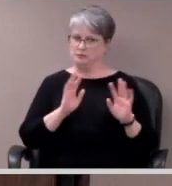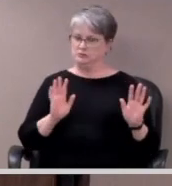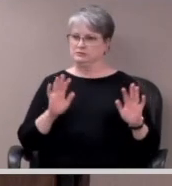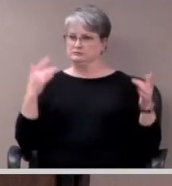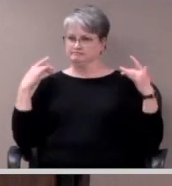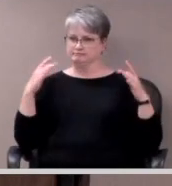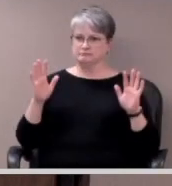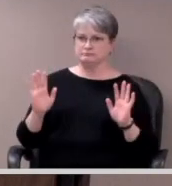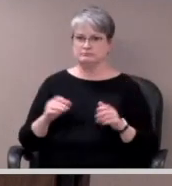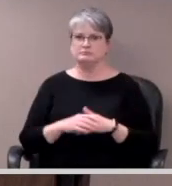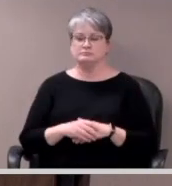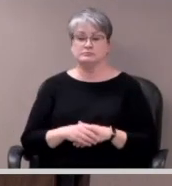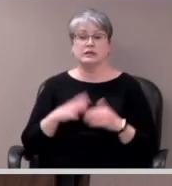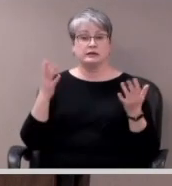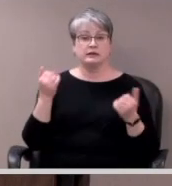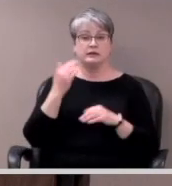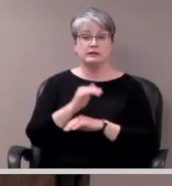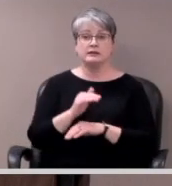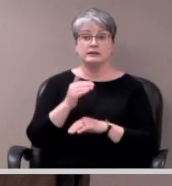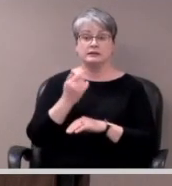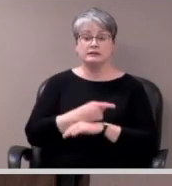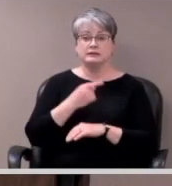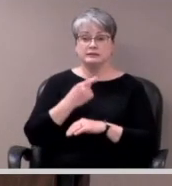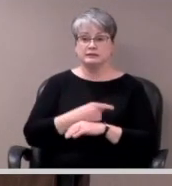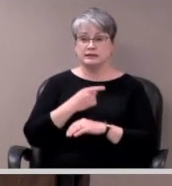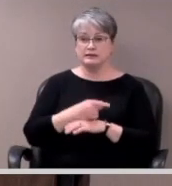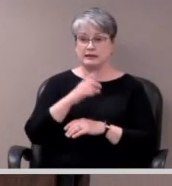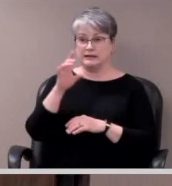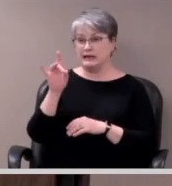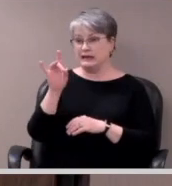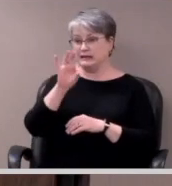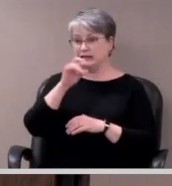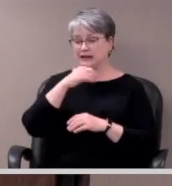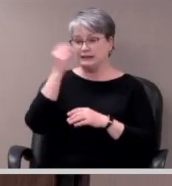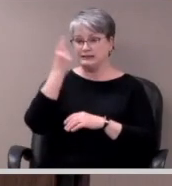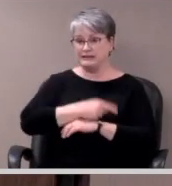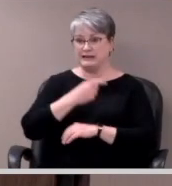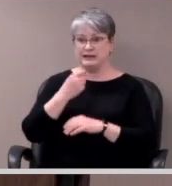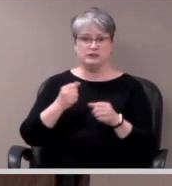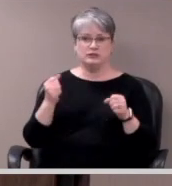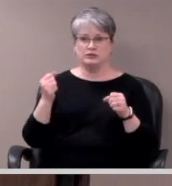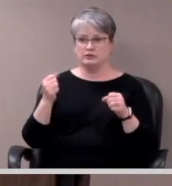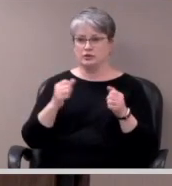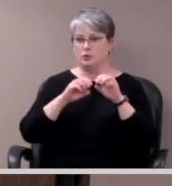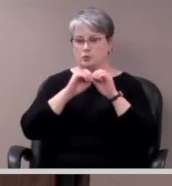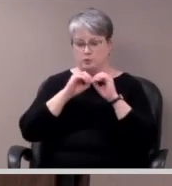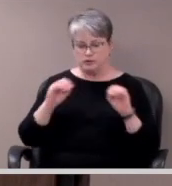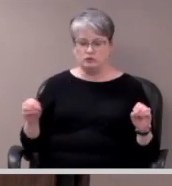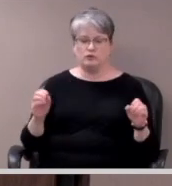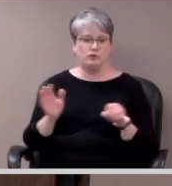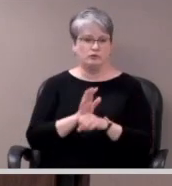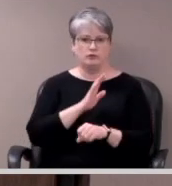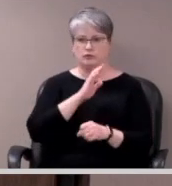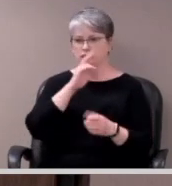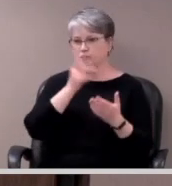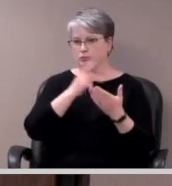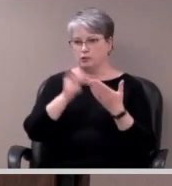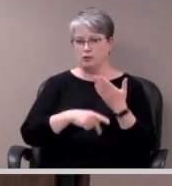As of today, JCPS has went 89 days without a fully functional SRO